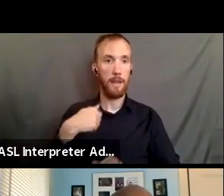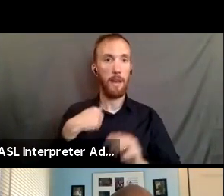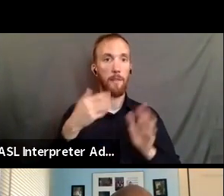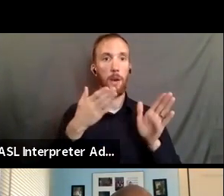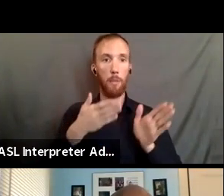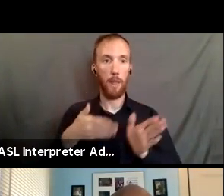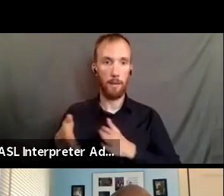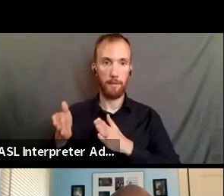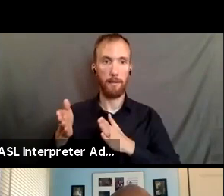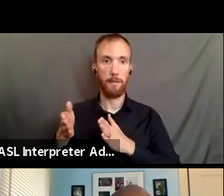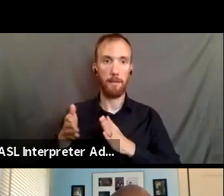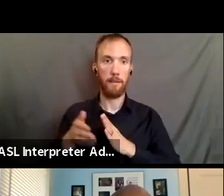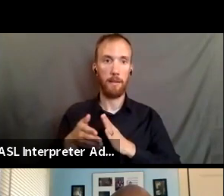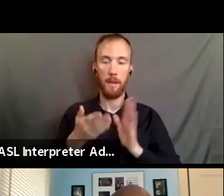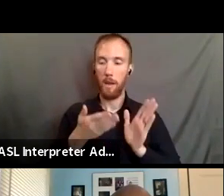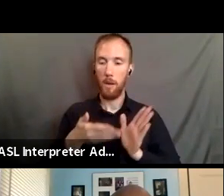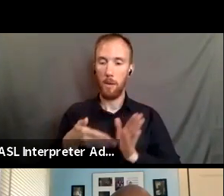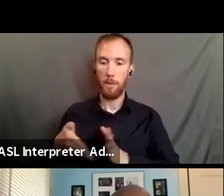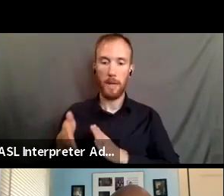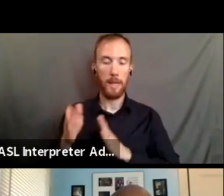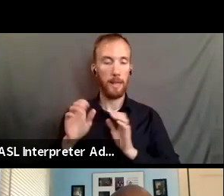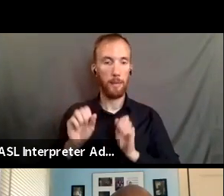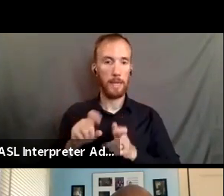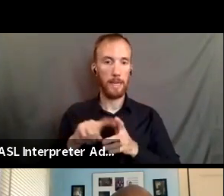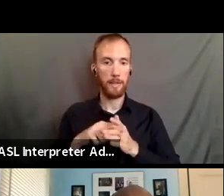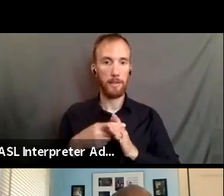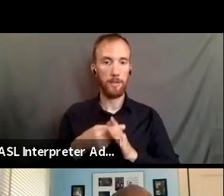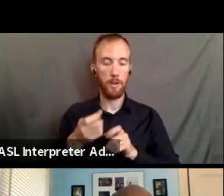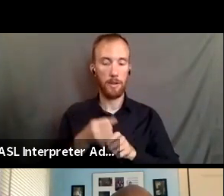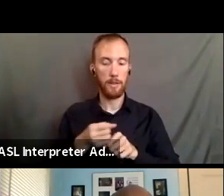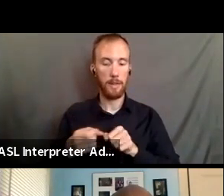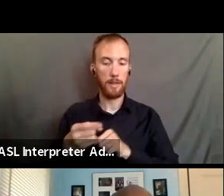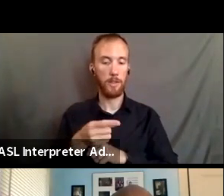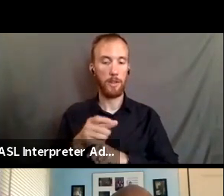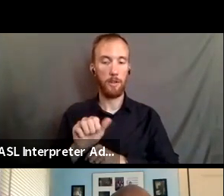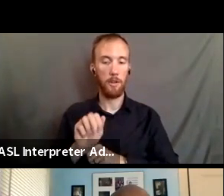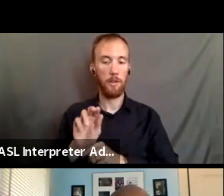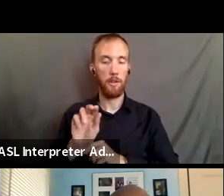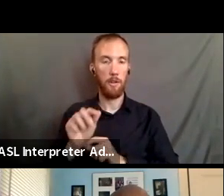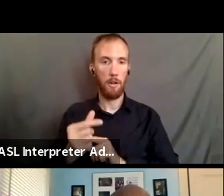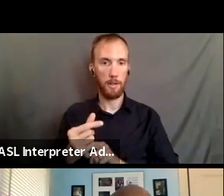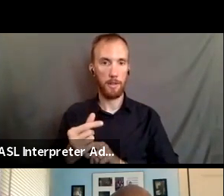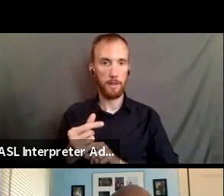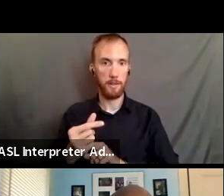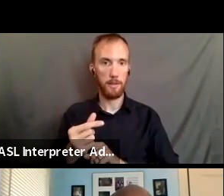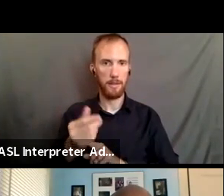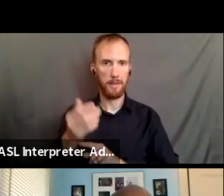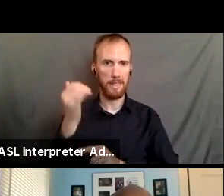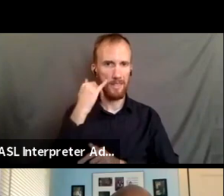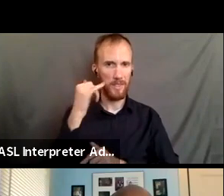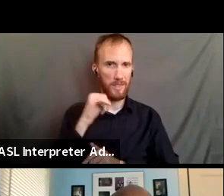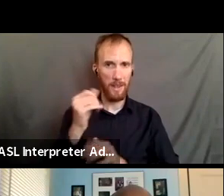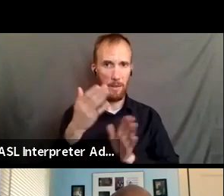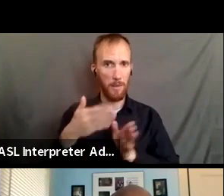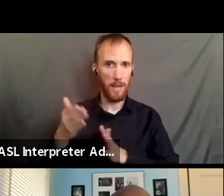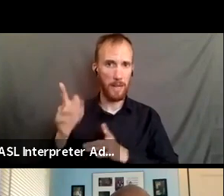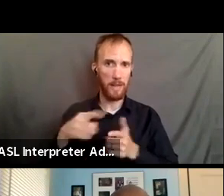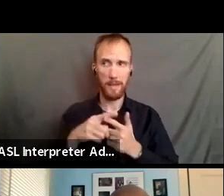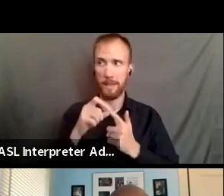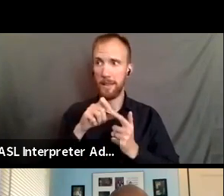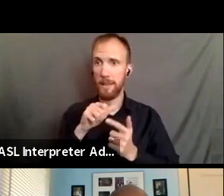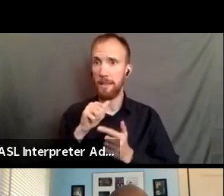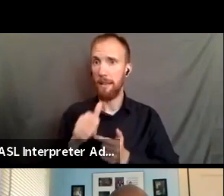could be implemented in august of next year because otherwise that's not really an alternative that is you can